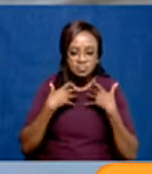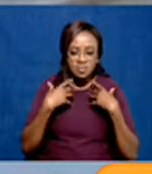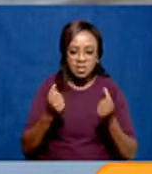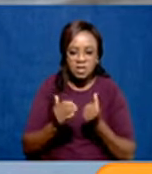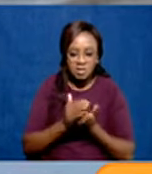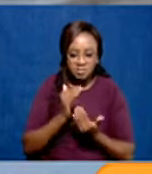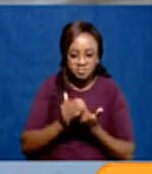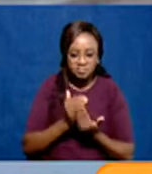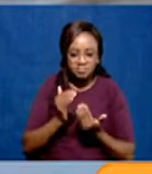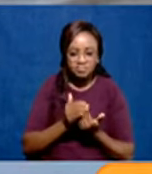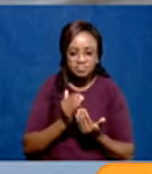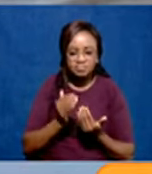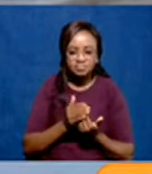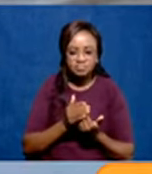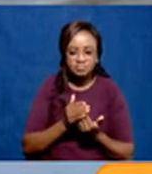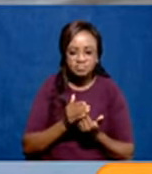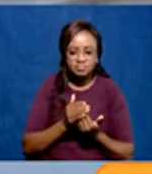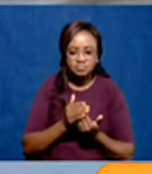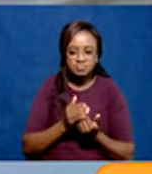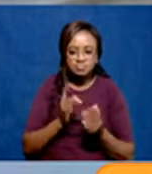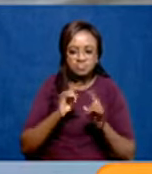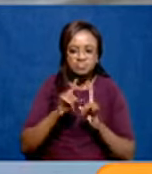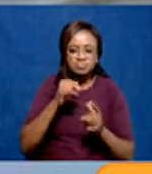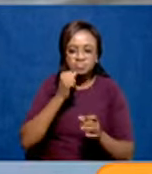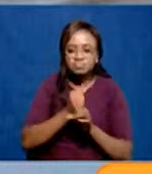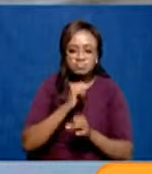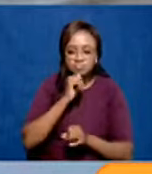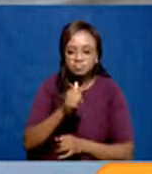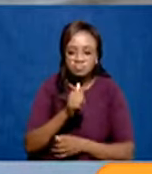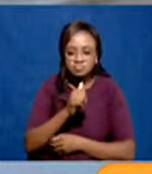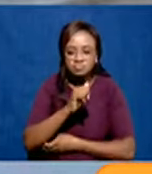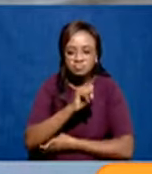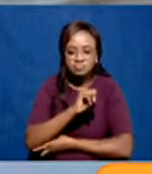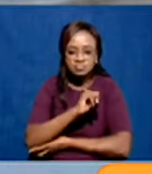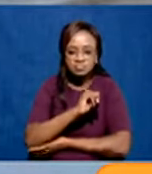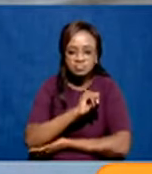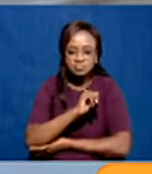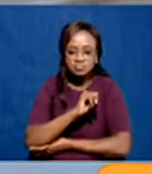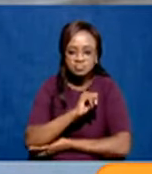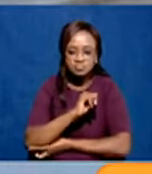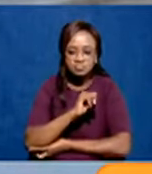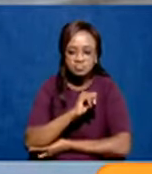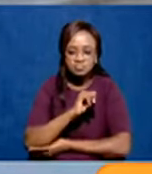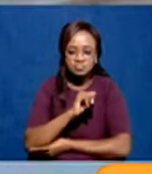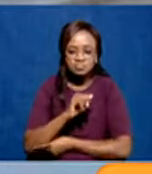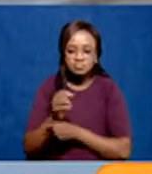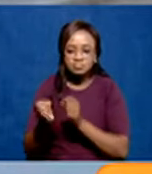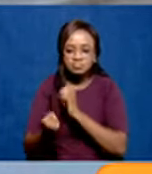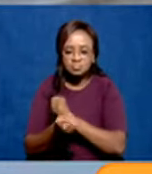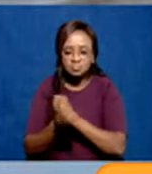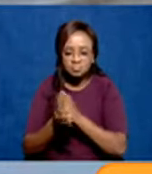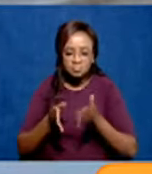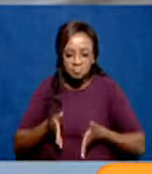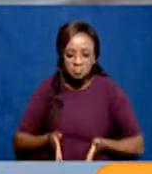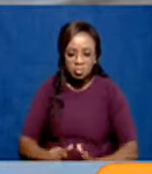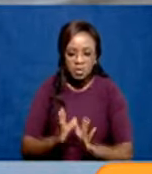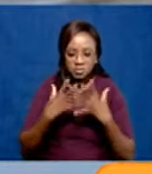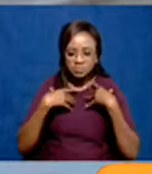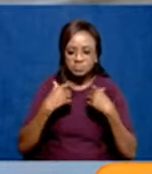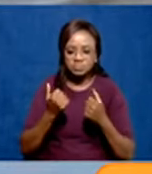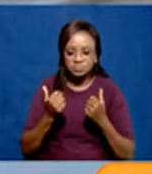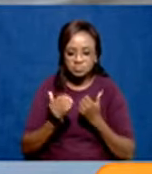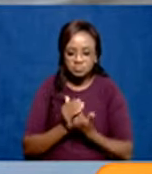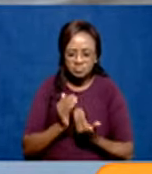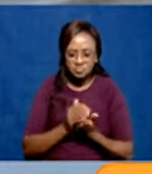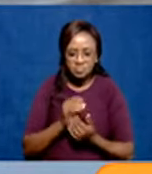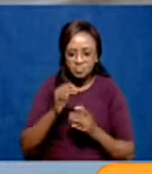healthcare and does not cover the part of reproductive healthcare services. Article 43,